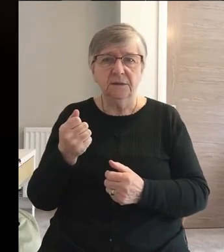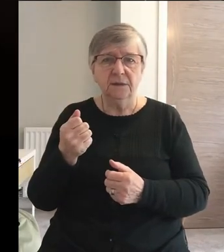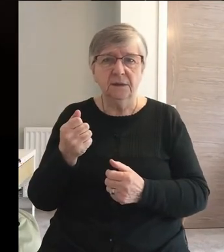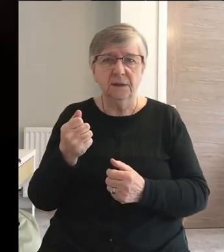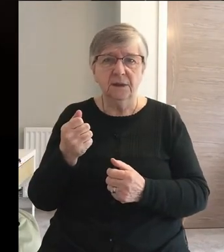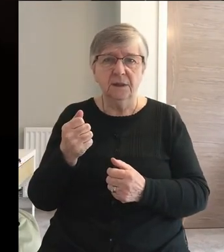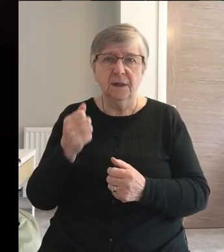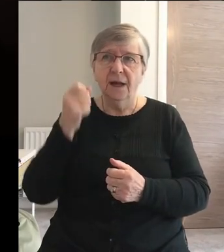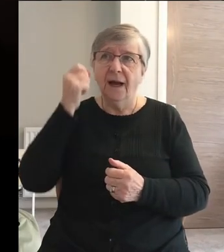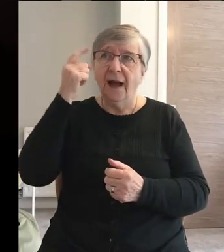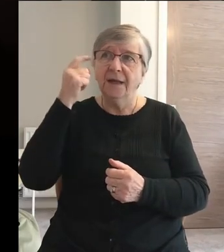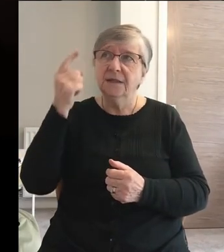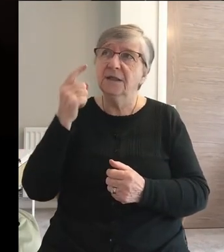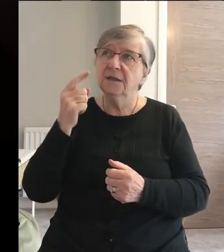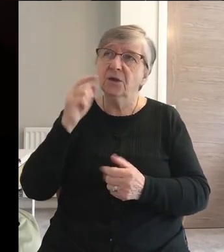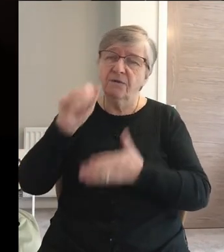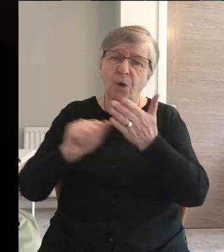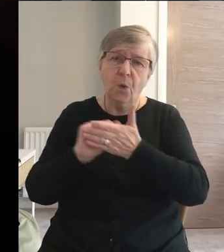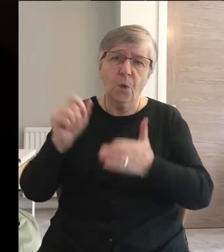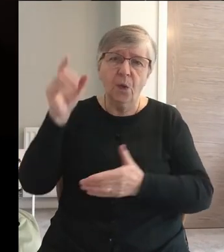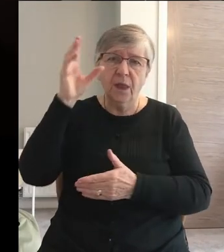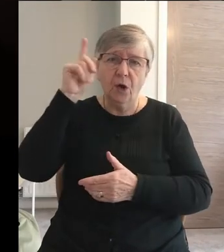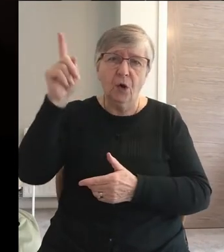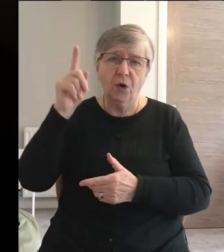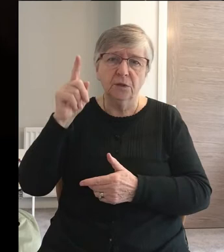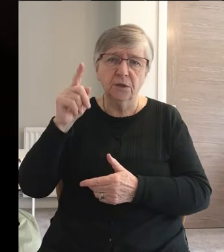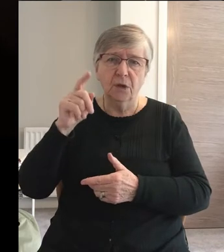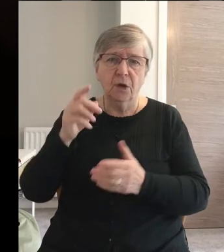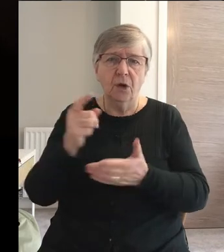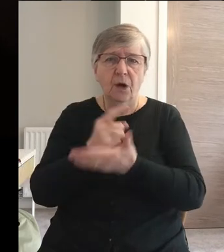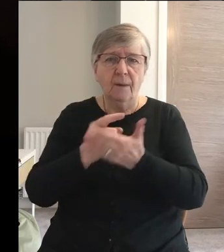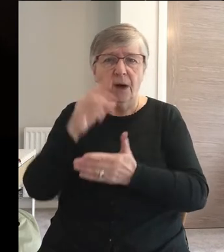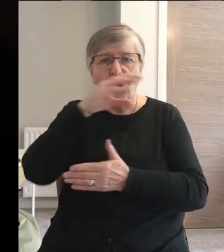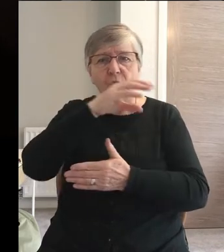God, of Christ, the sender of the Spirit,